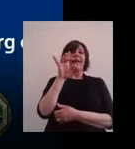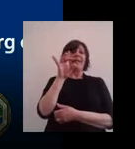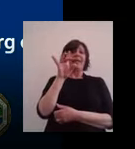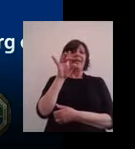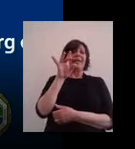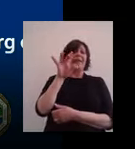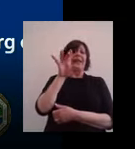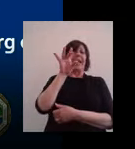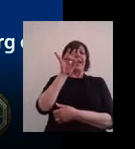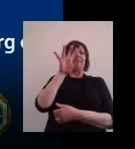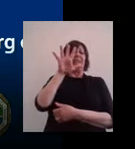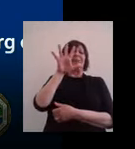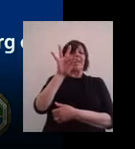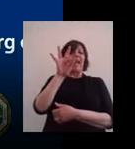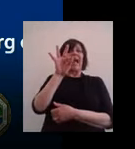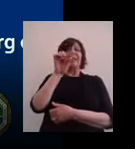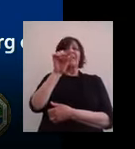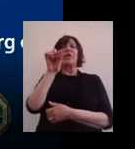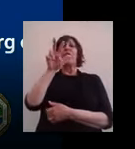859-3222. Again, that's